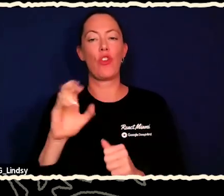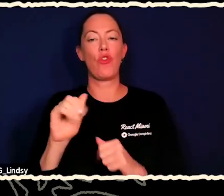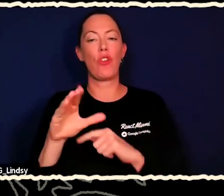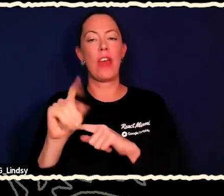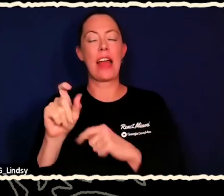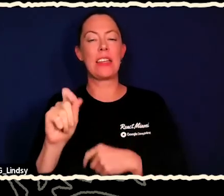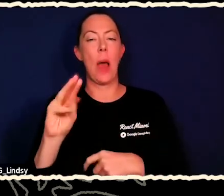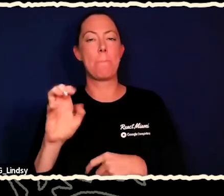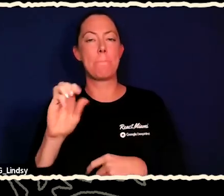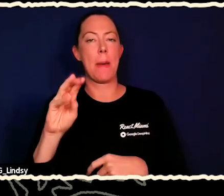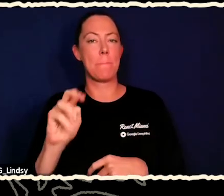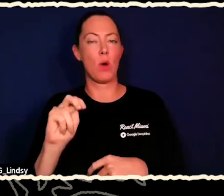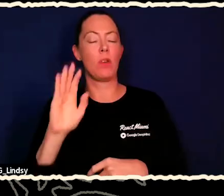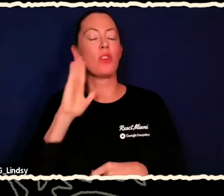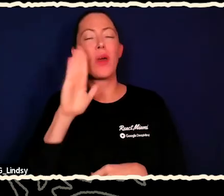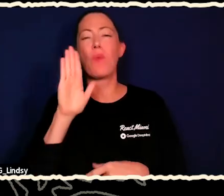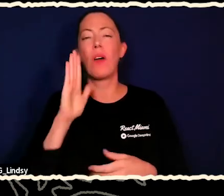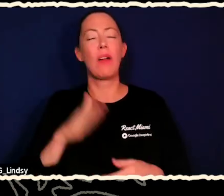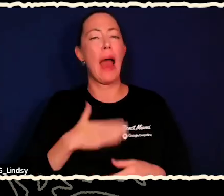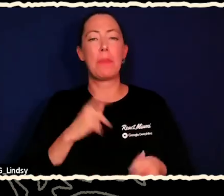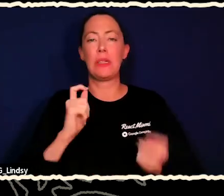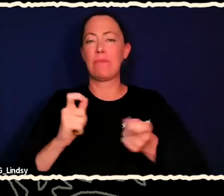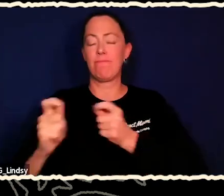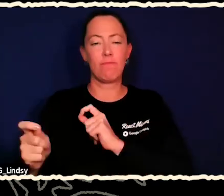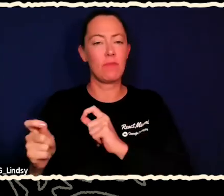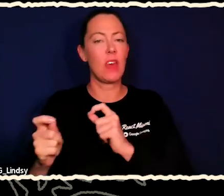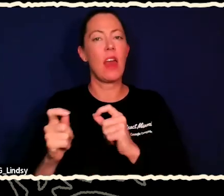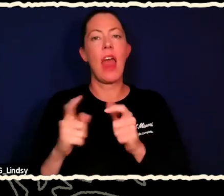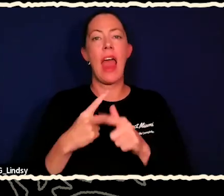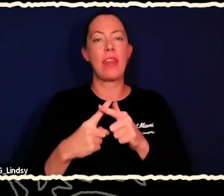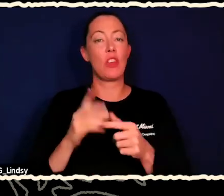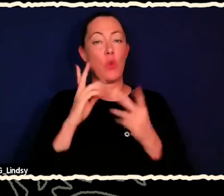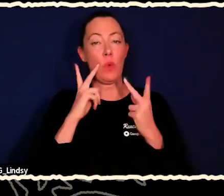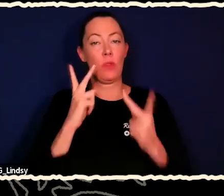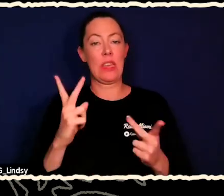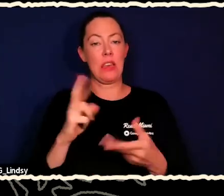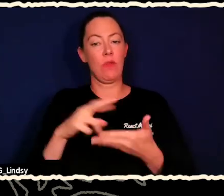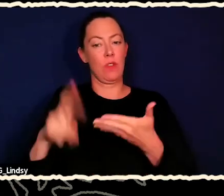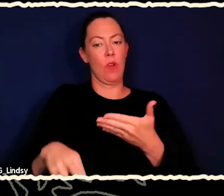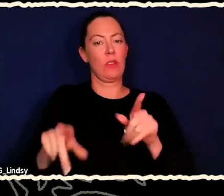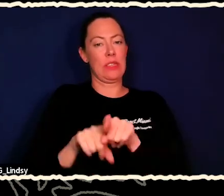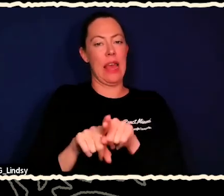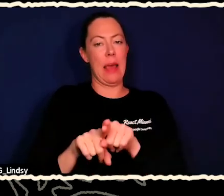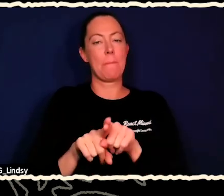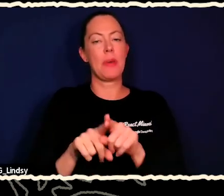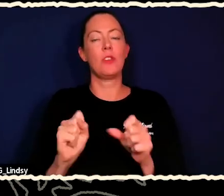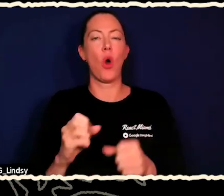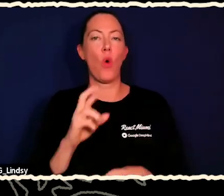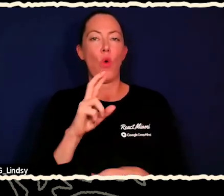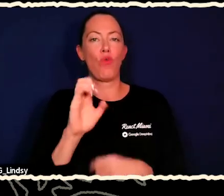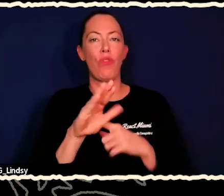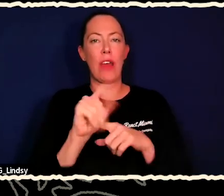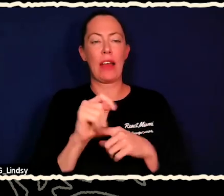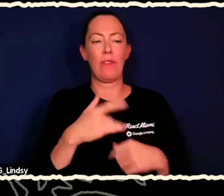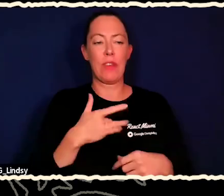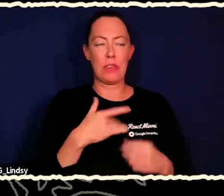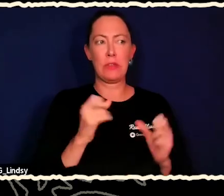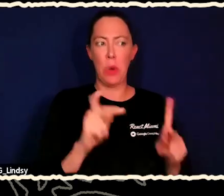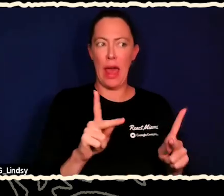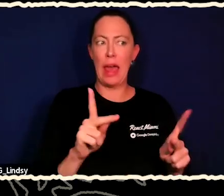happily re-renders. The output's the same. React says, OK, fine. I guess I didn't need to do that anyway, but I just did.